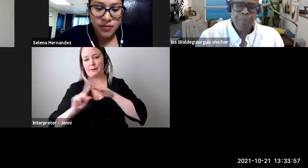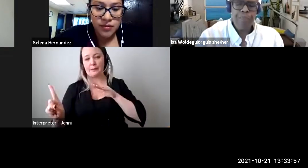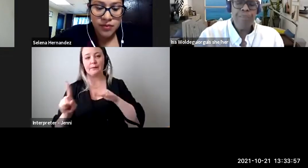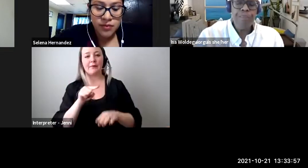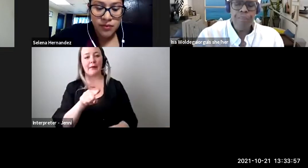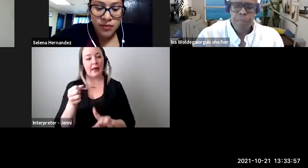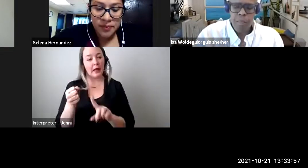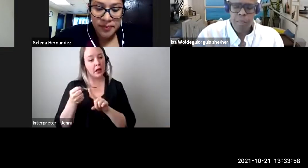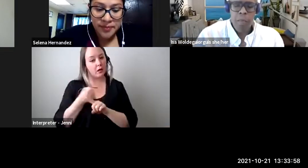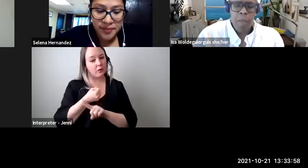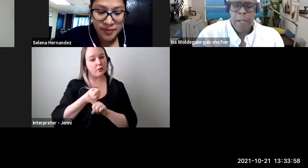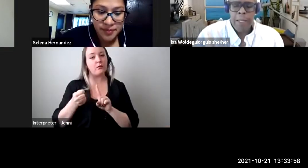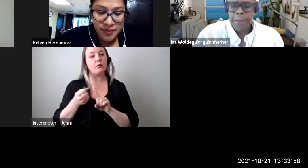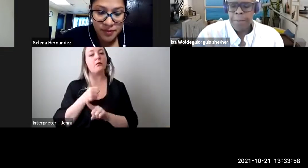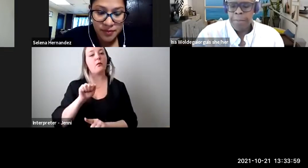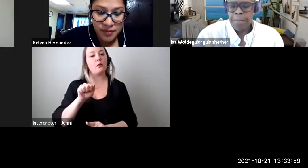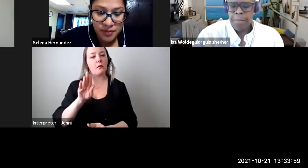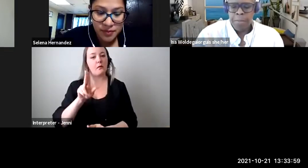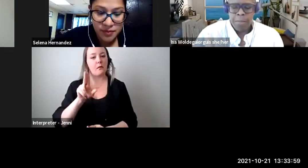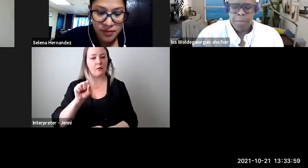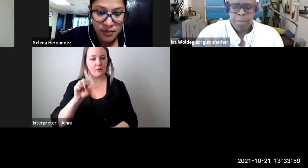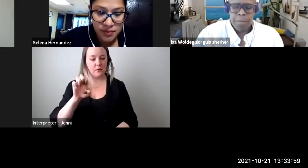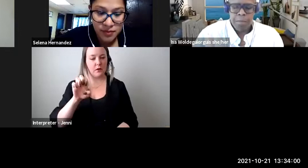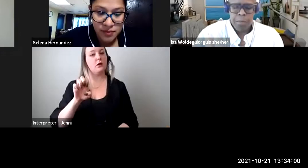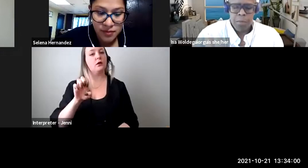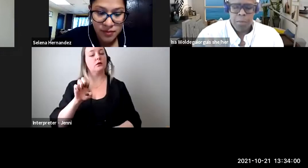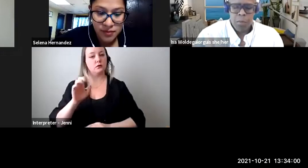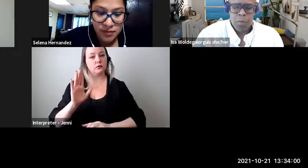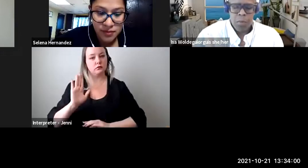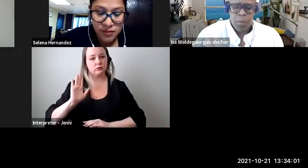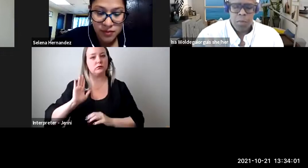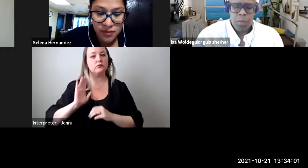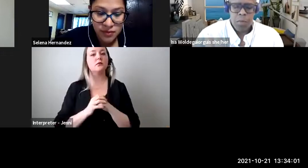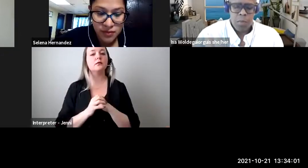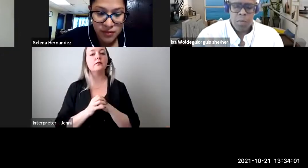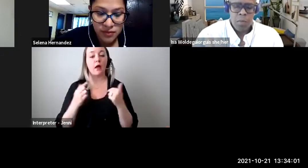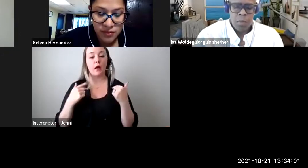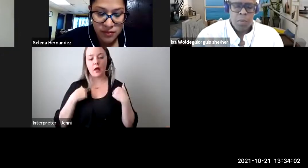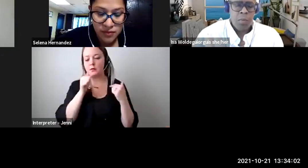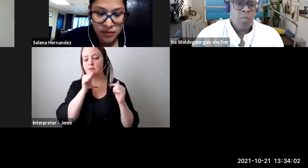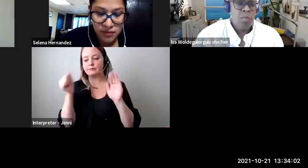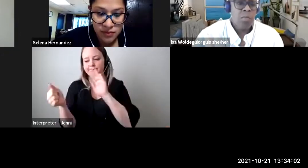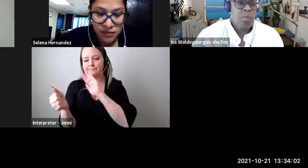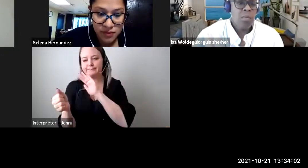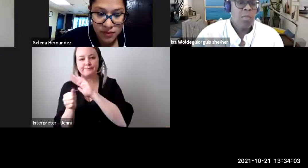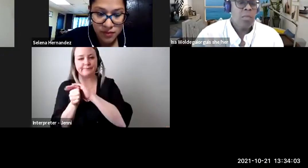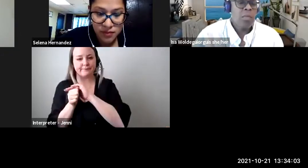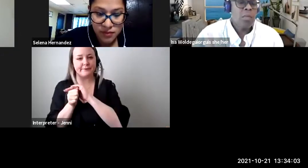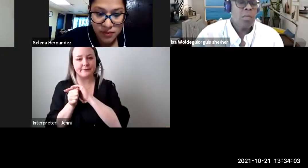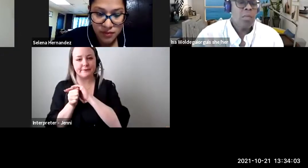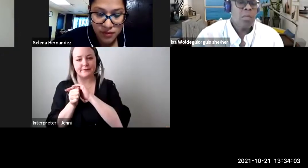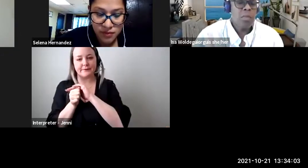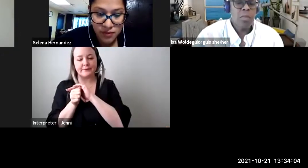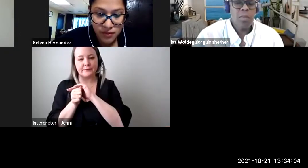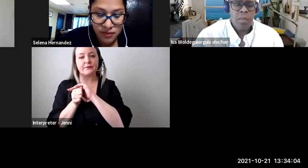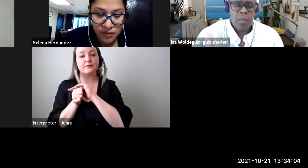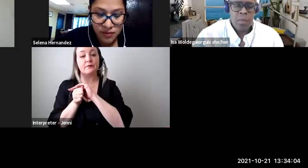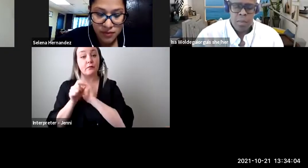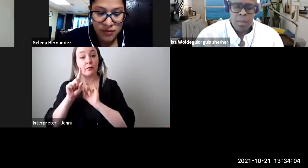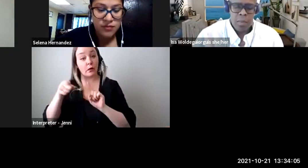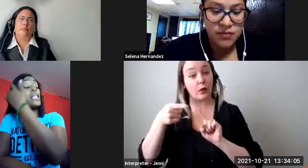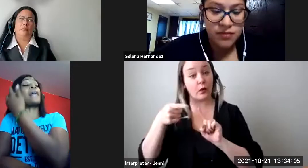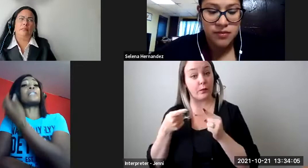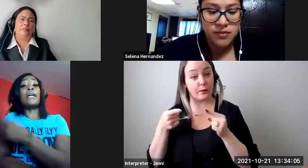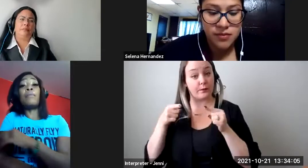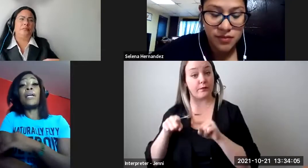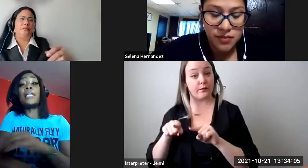he was actually giving me at the time. And once I went into hiding. And once I went into hiding,